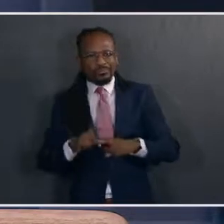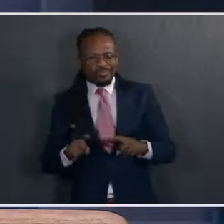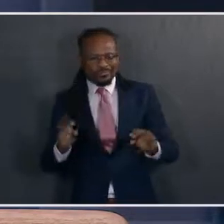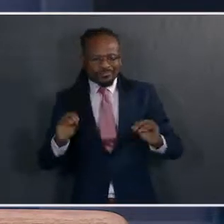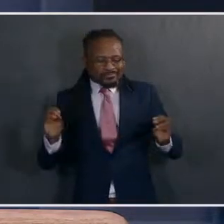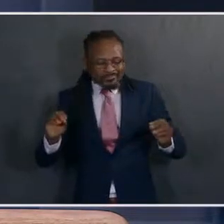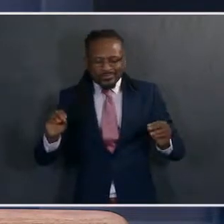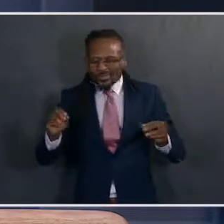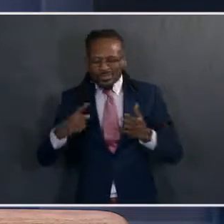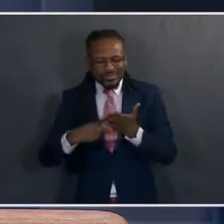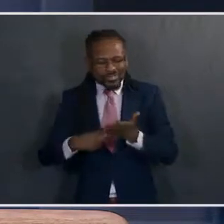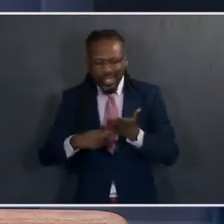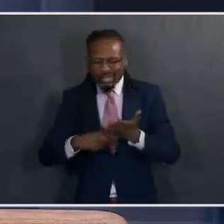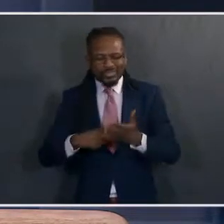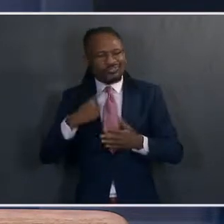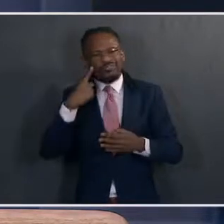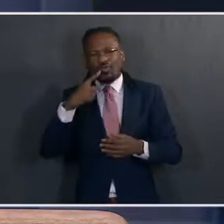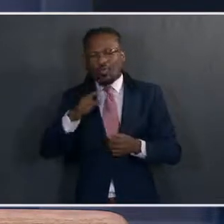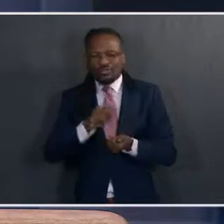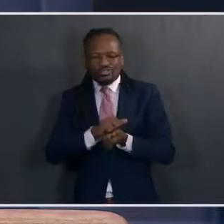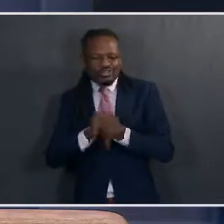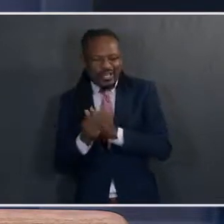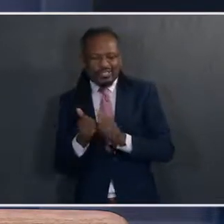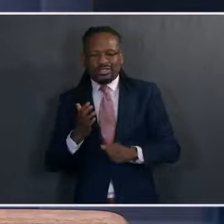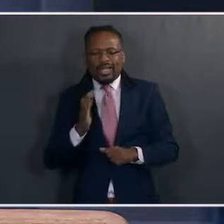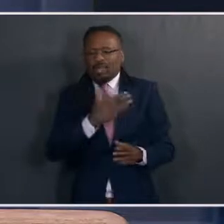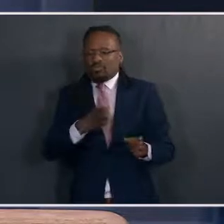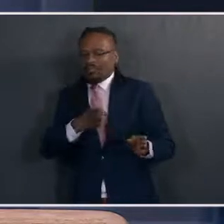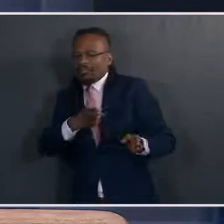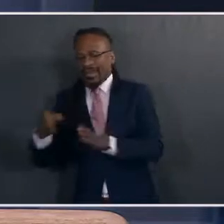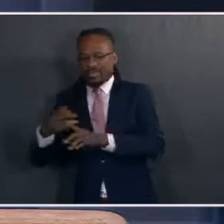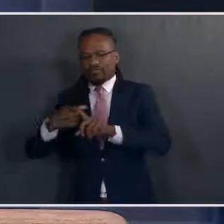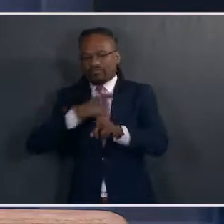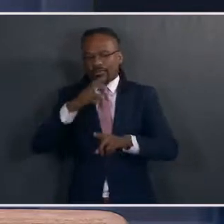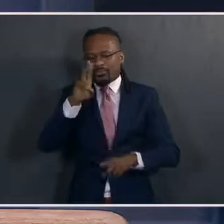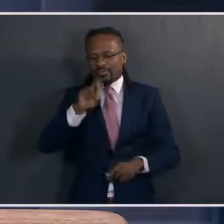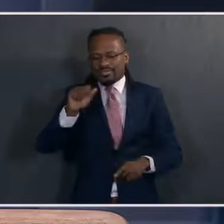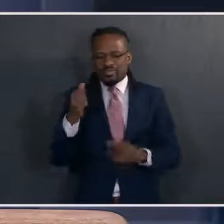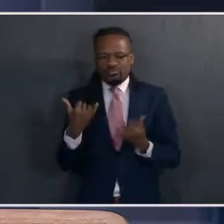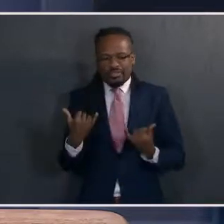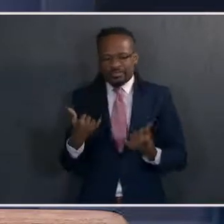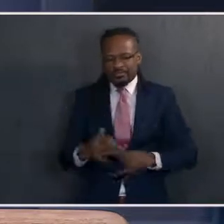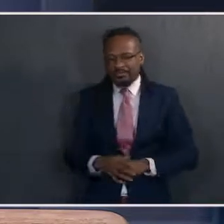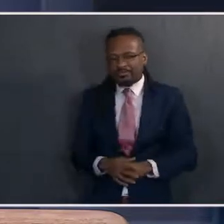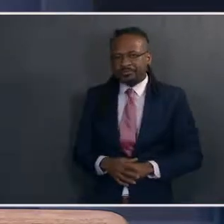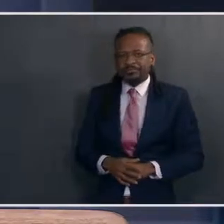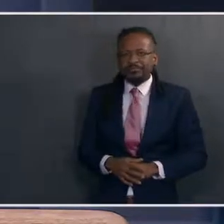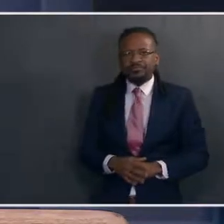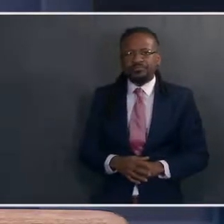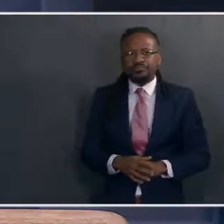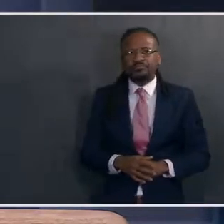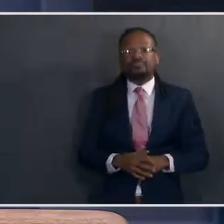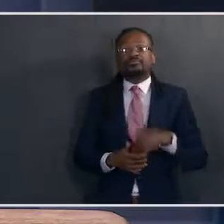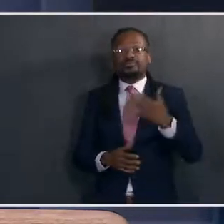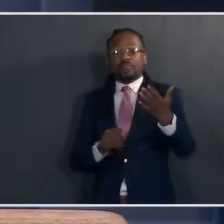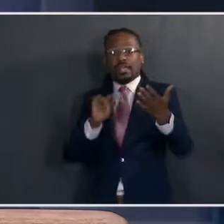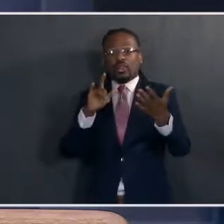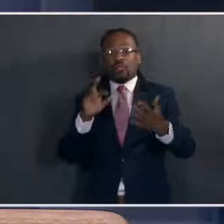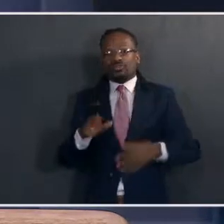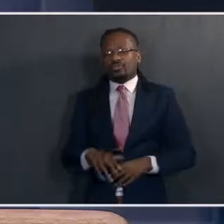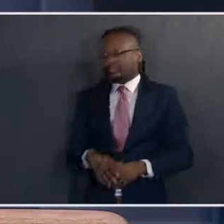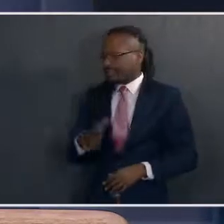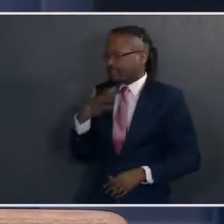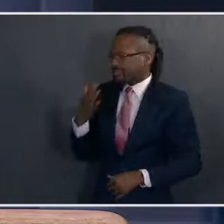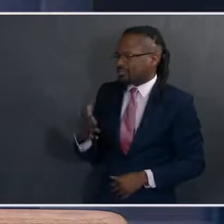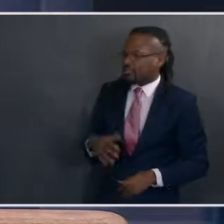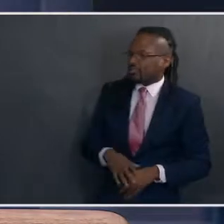discussion underway of a change in our plans from the United States at this point in time. Go ahead, Todd. Thanks.